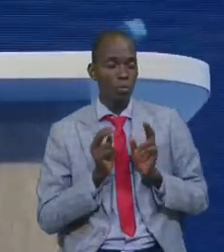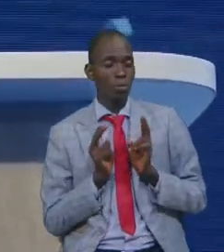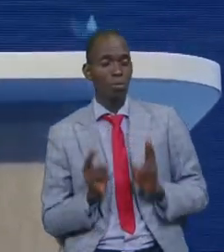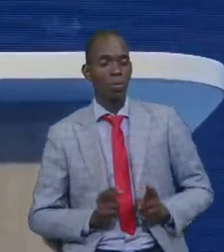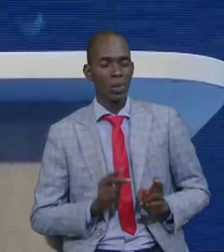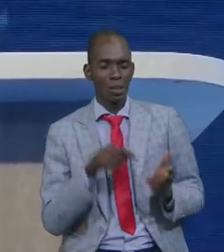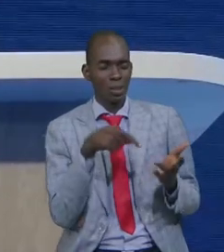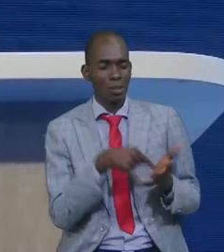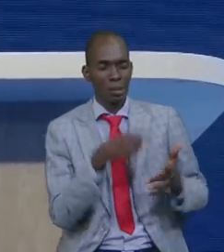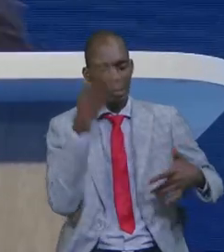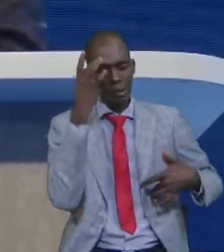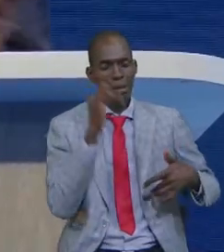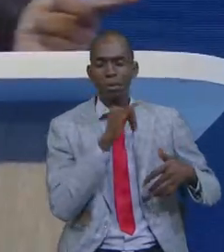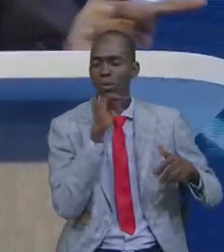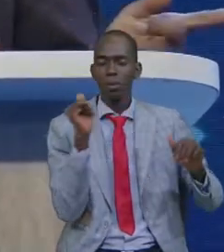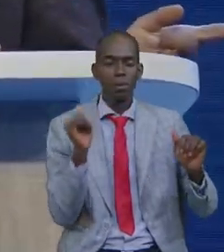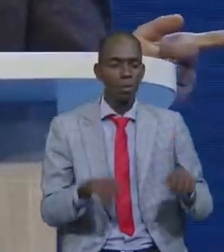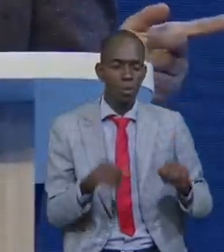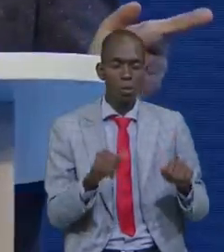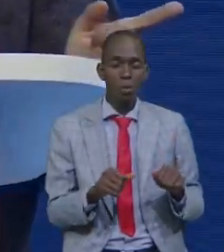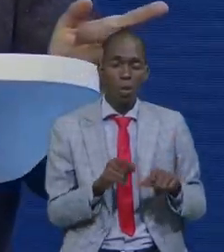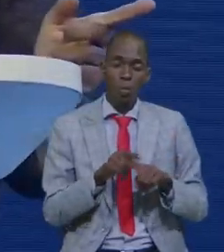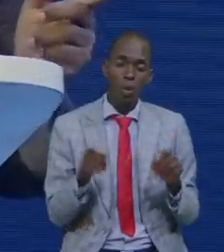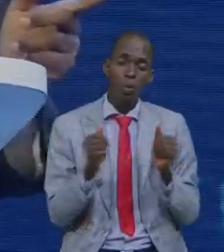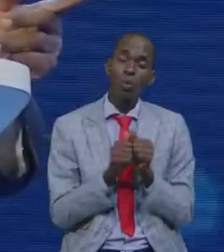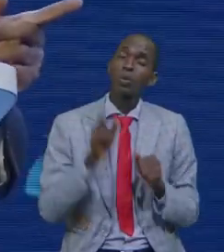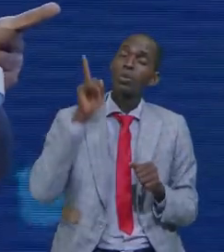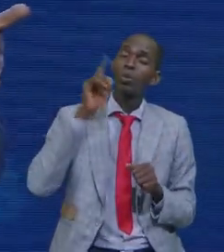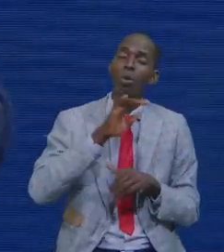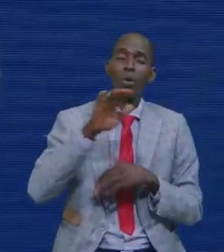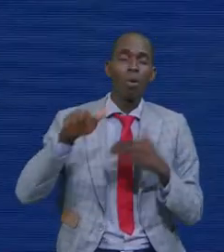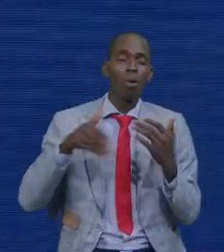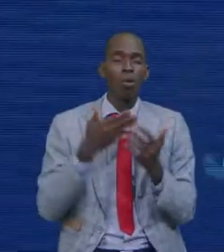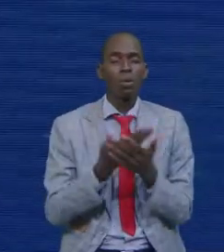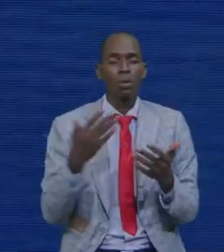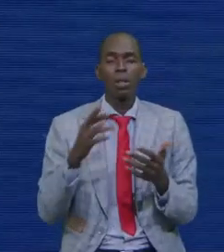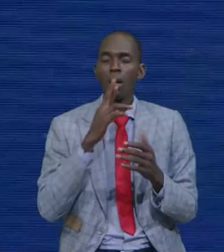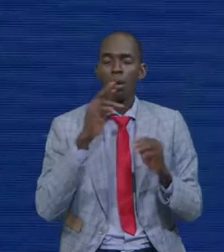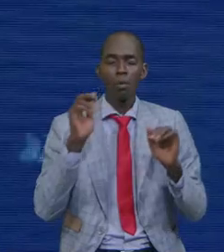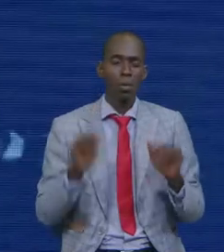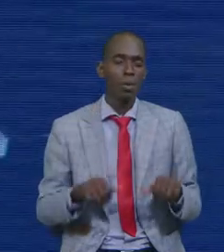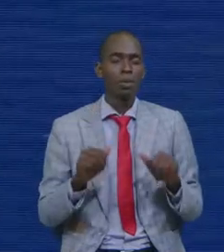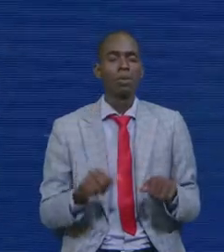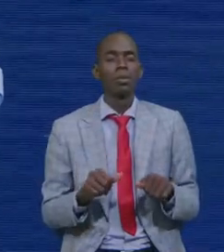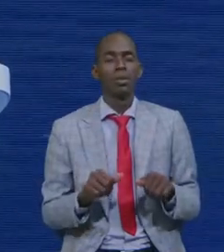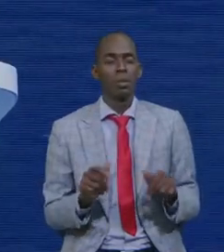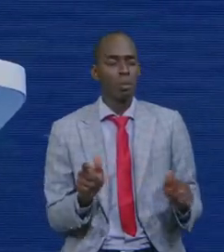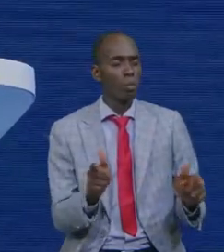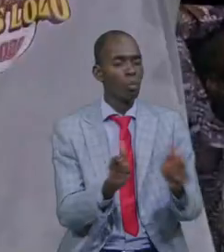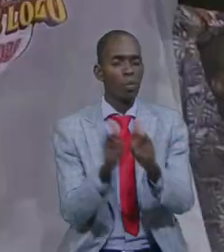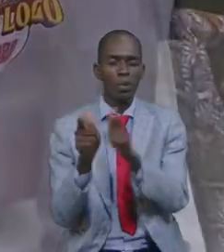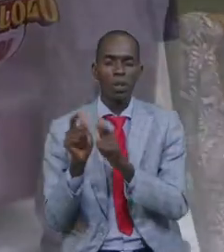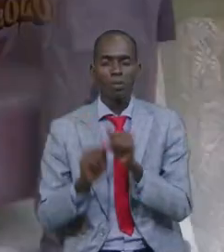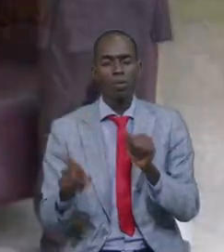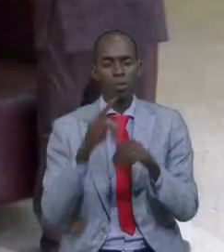is impossible, but with you all things are possible. Reach out to them right